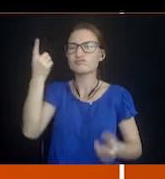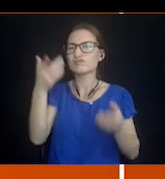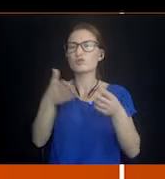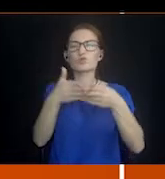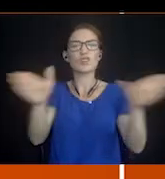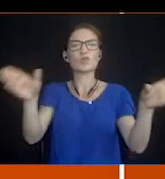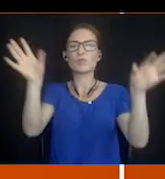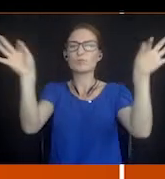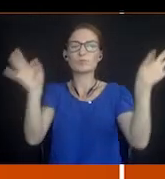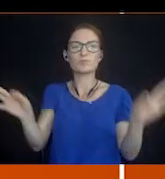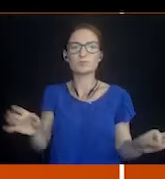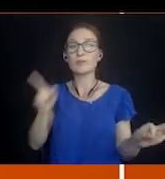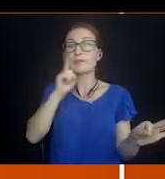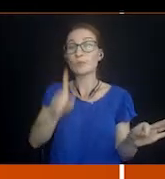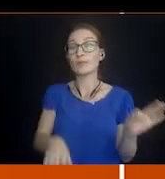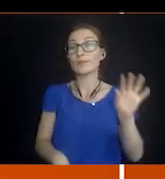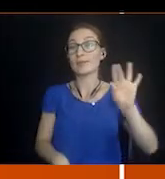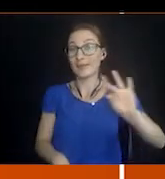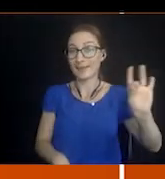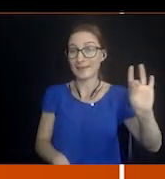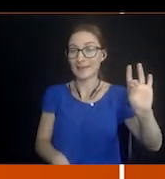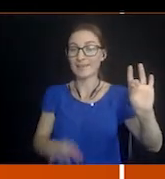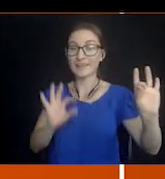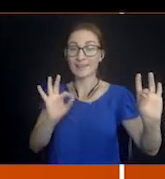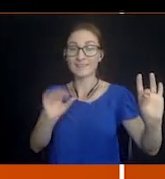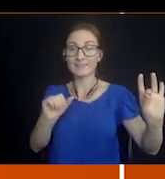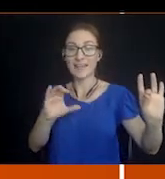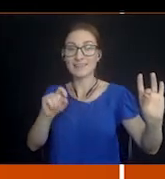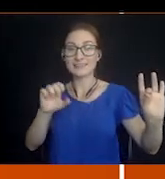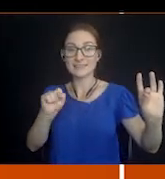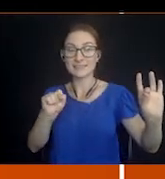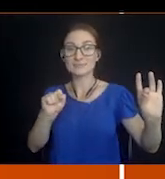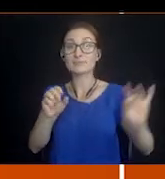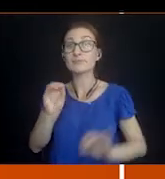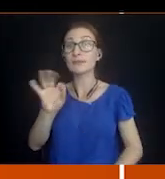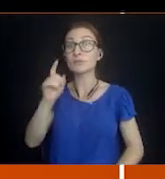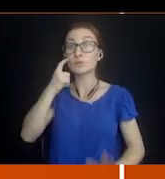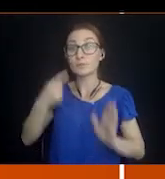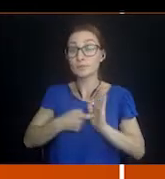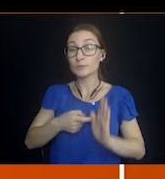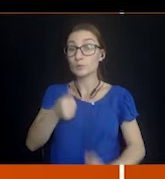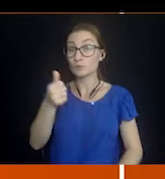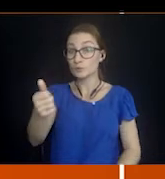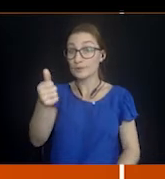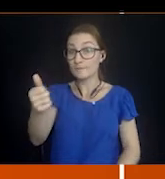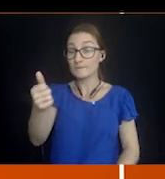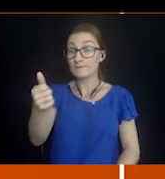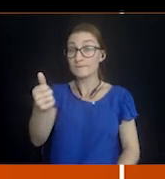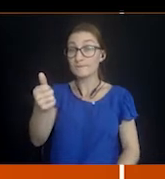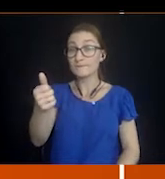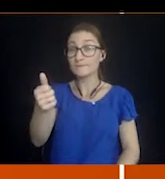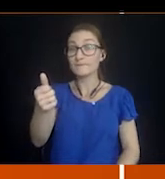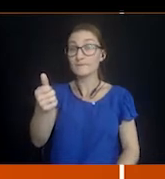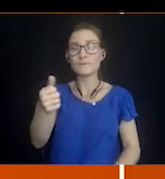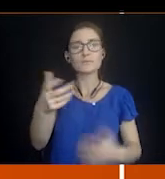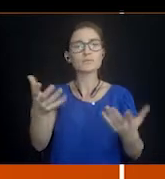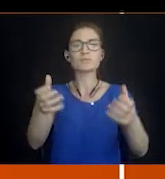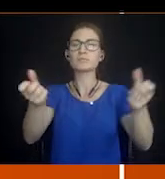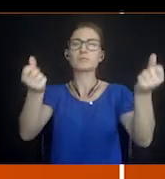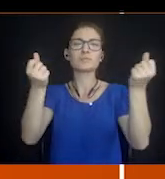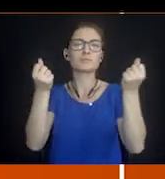get the gist of what I'm going to tell you about these 8 facets of tunnel vision, because if you recognize them in